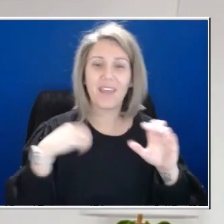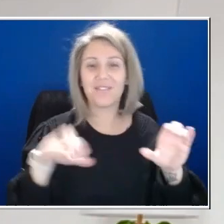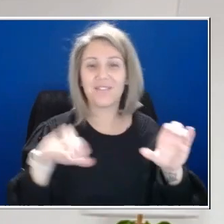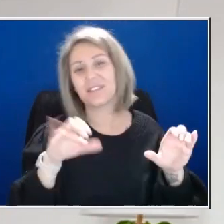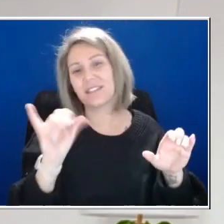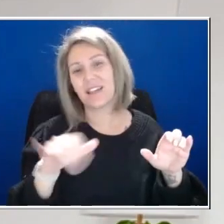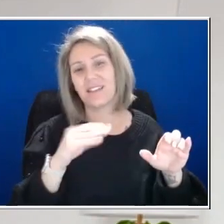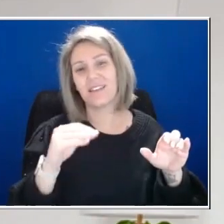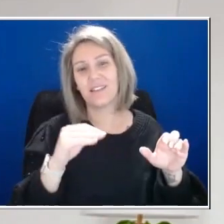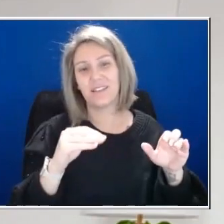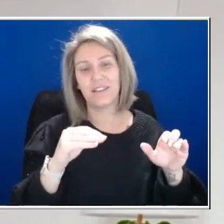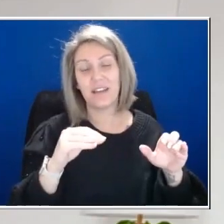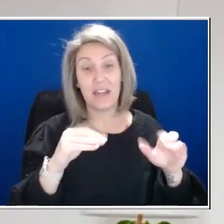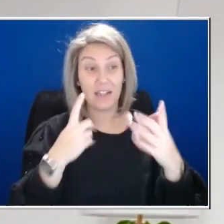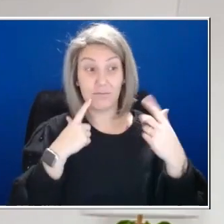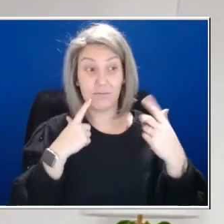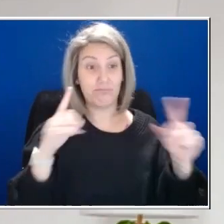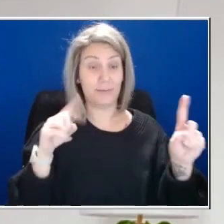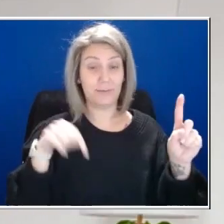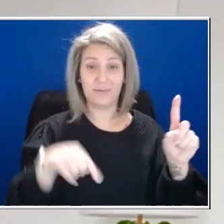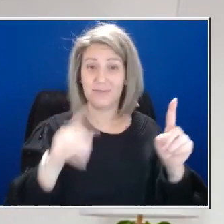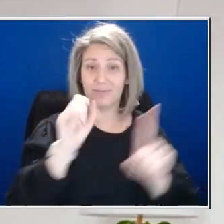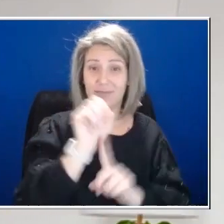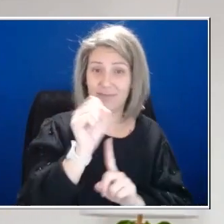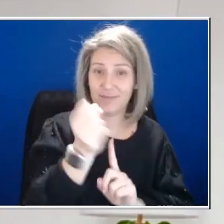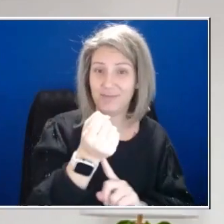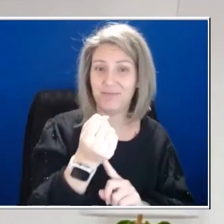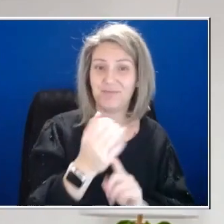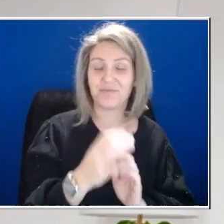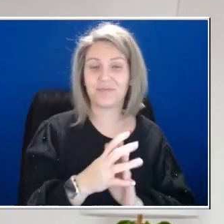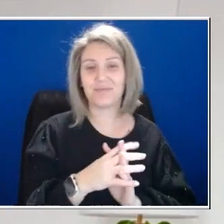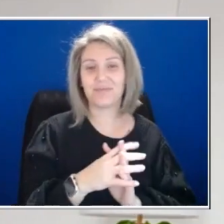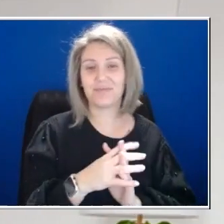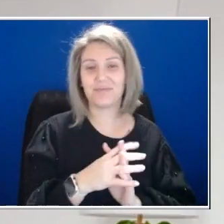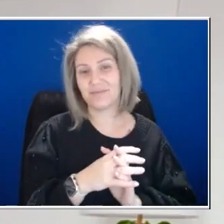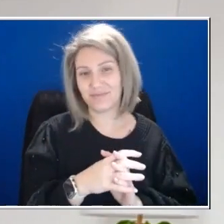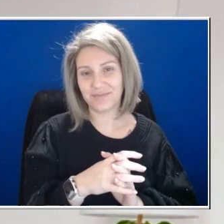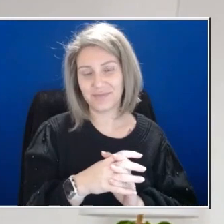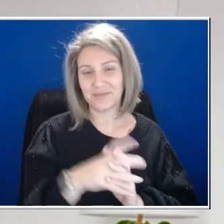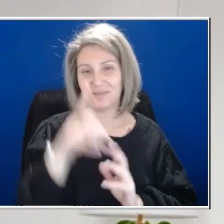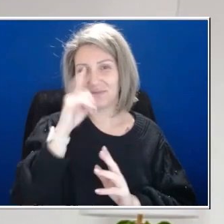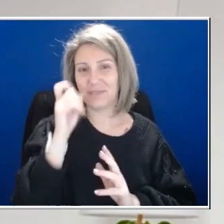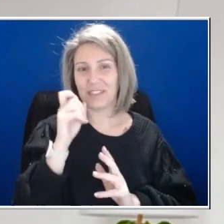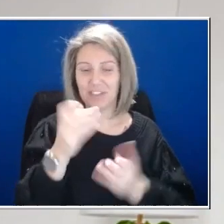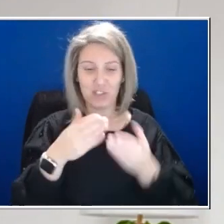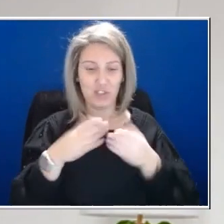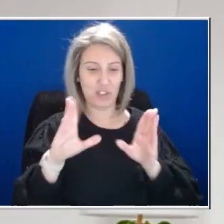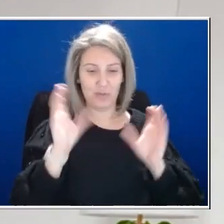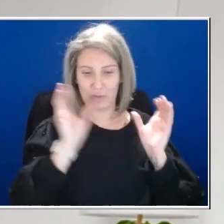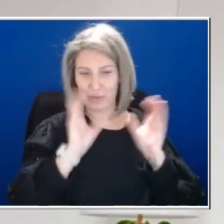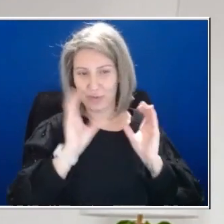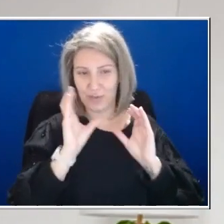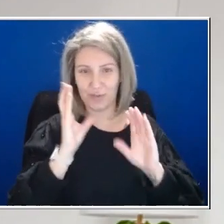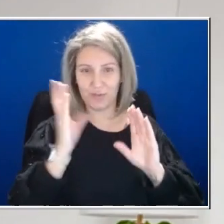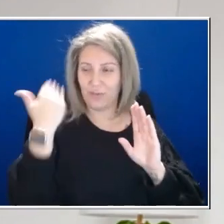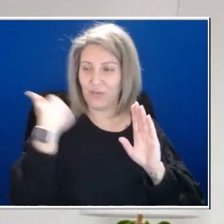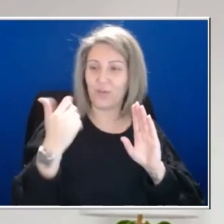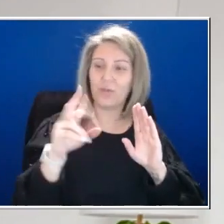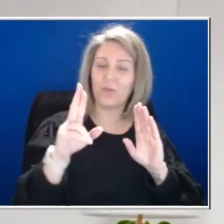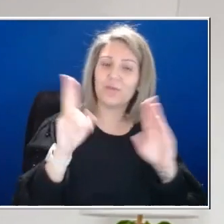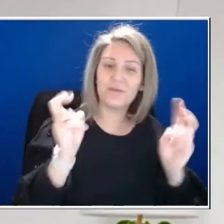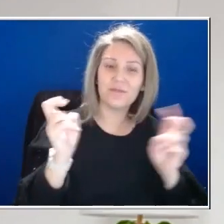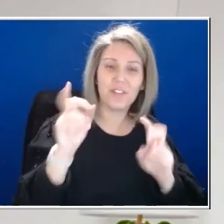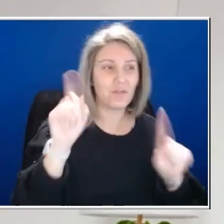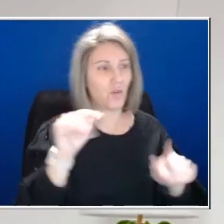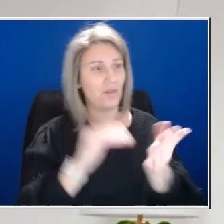it's worked out in this particular manner. Because when I've, you know, done general searches before, or when I've had issues, I've gone to the doctor